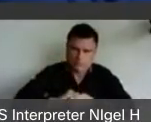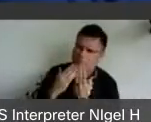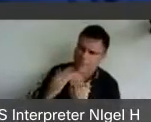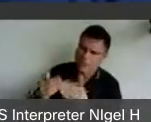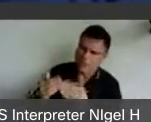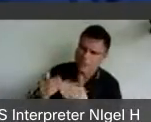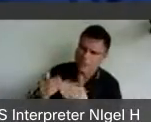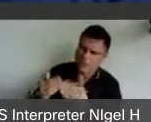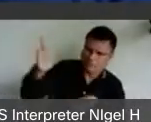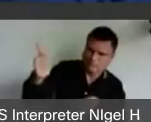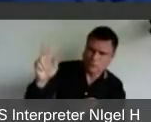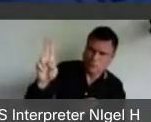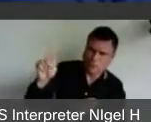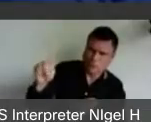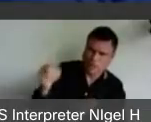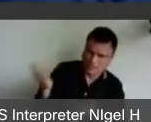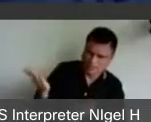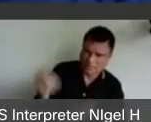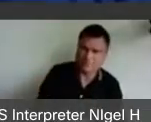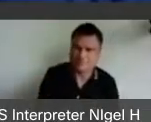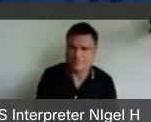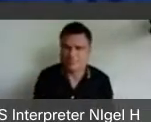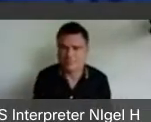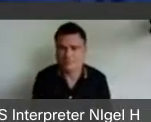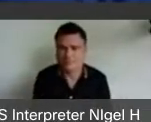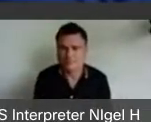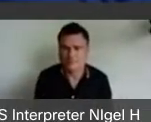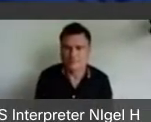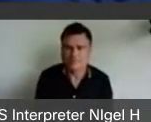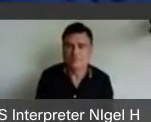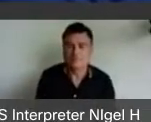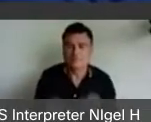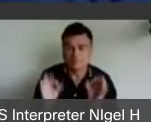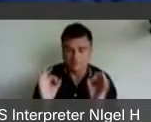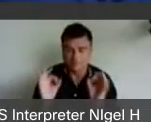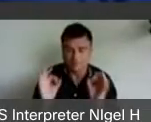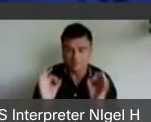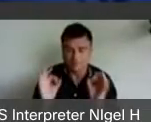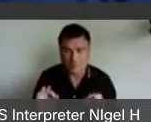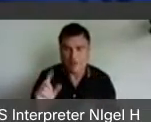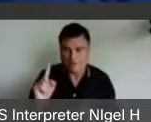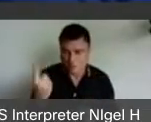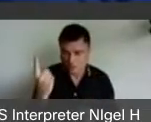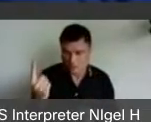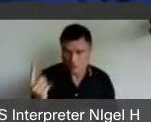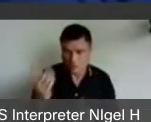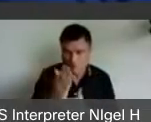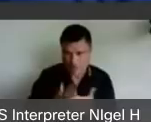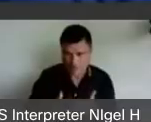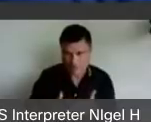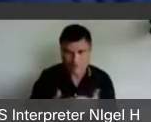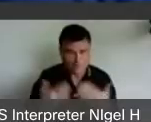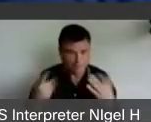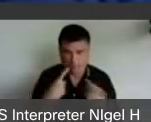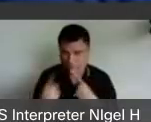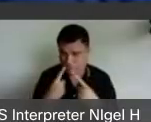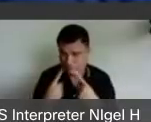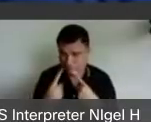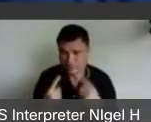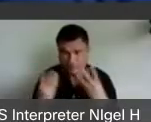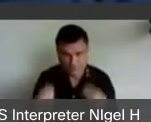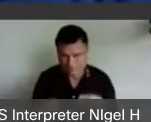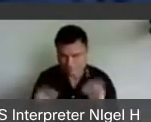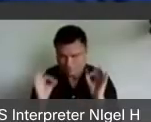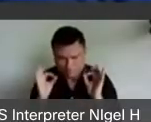And that was it. That was the first session for our talk today. It was such a fruitful discussion,